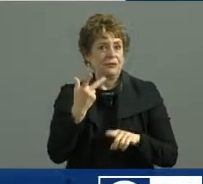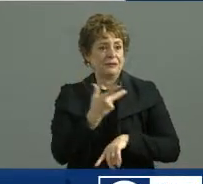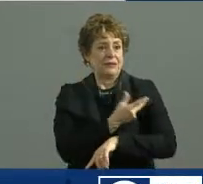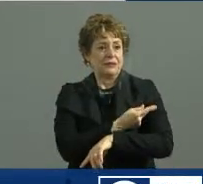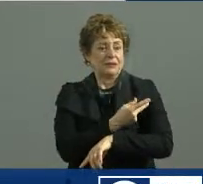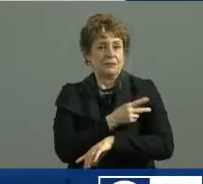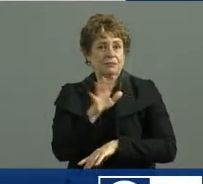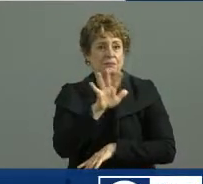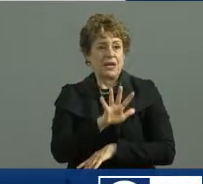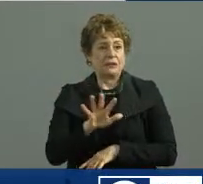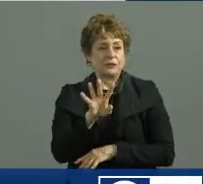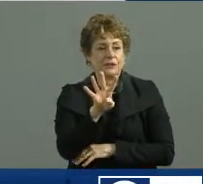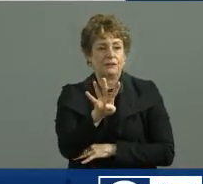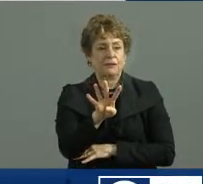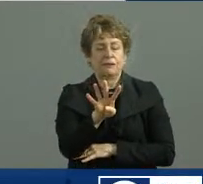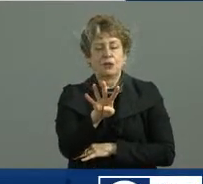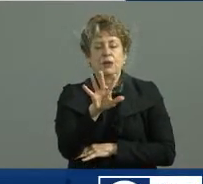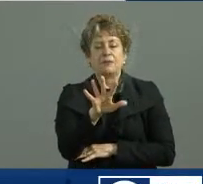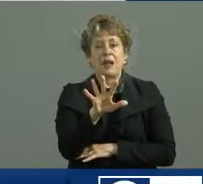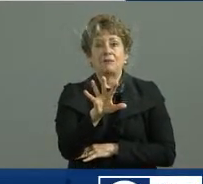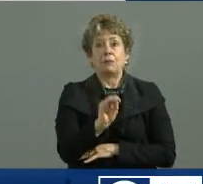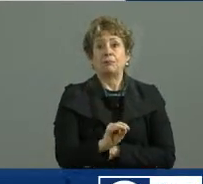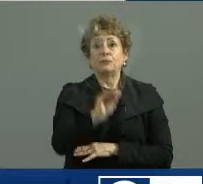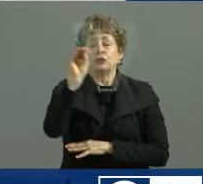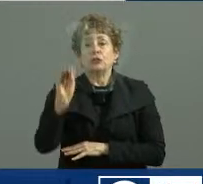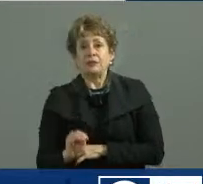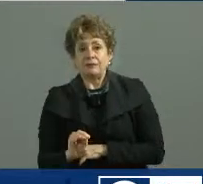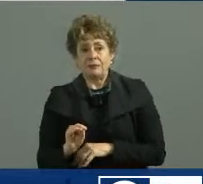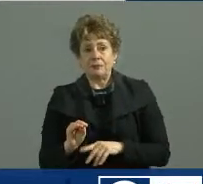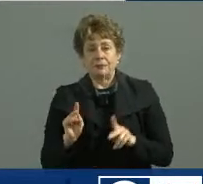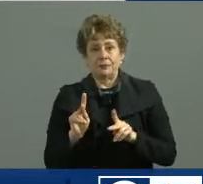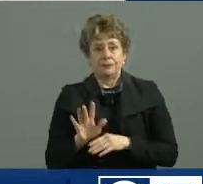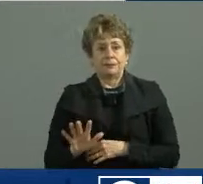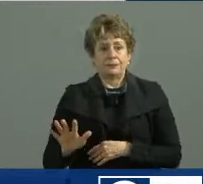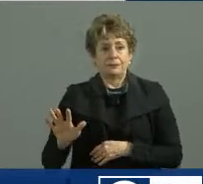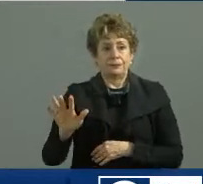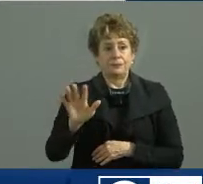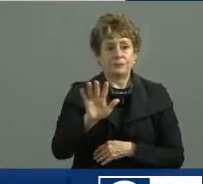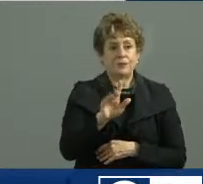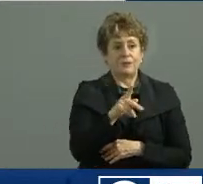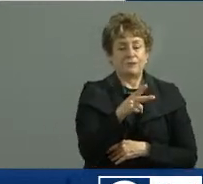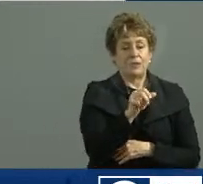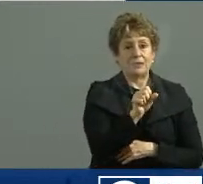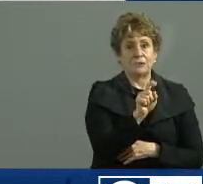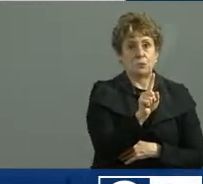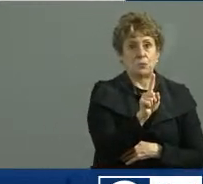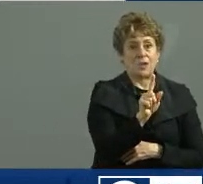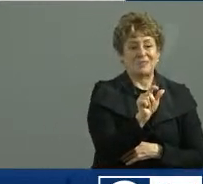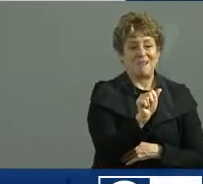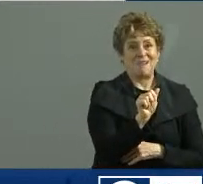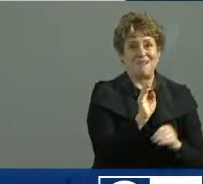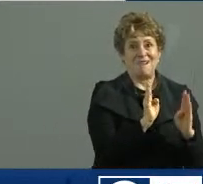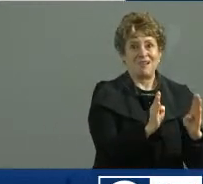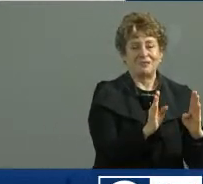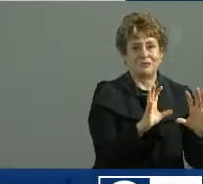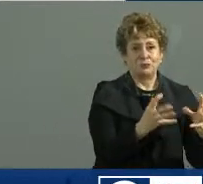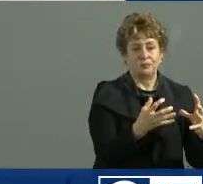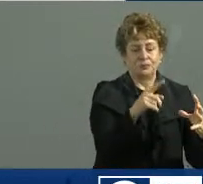approximately 45% of Arizona's Phase 1A population. Some of these